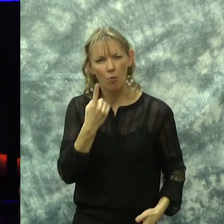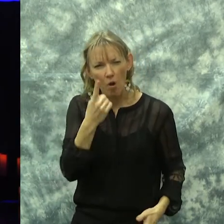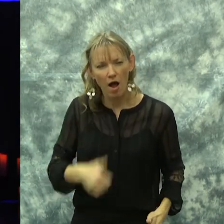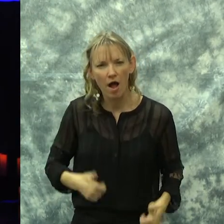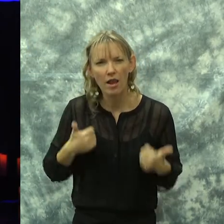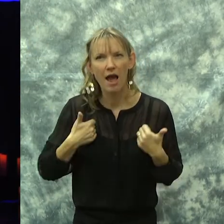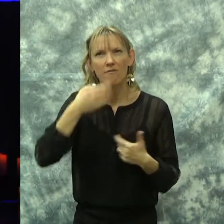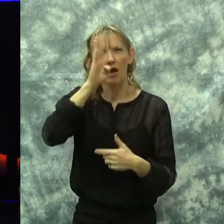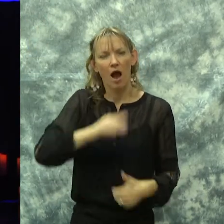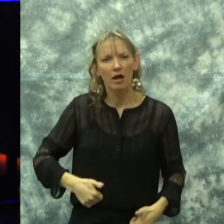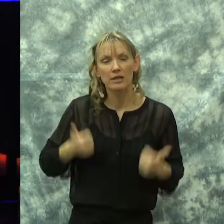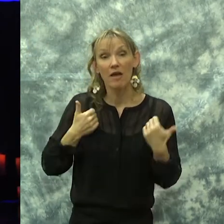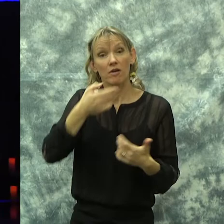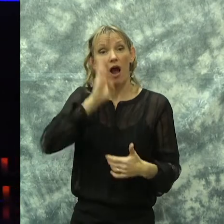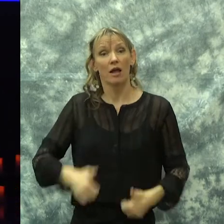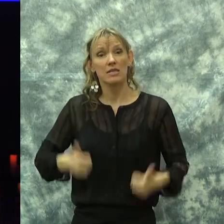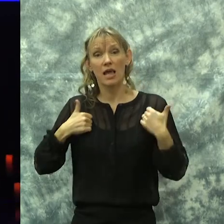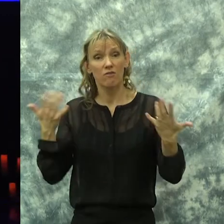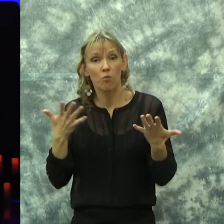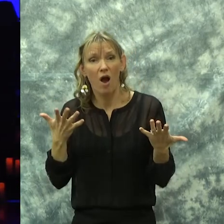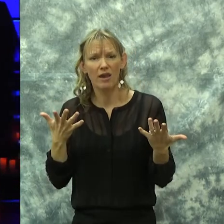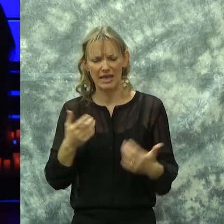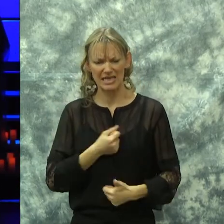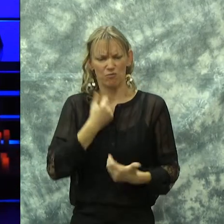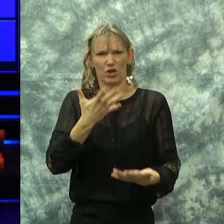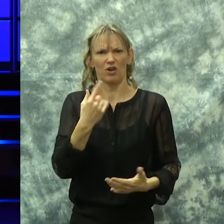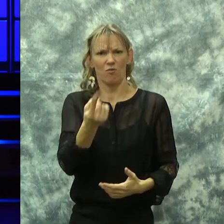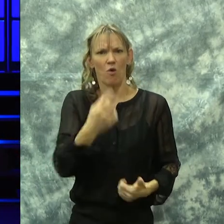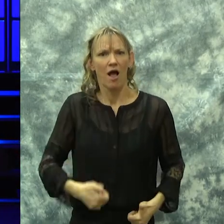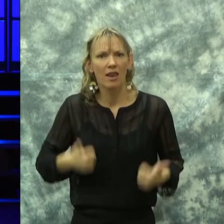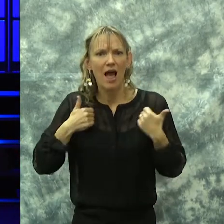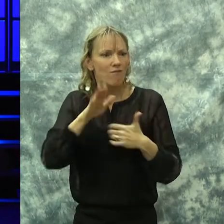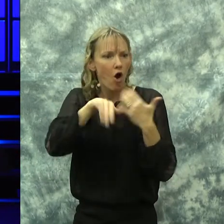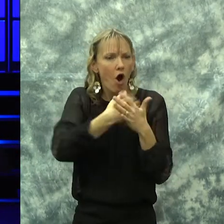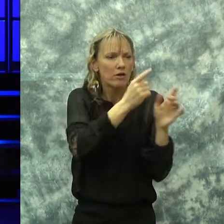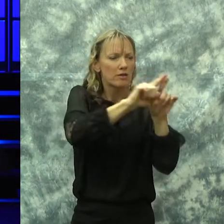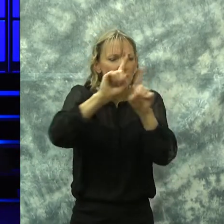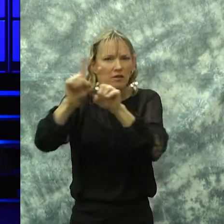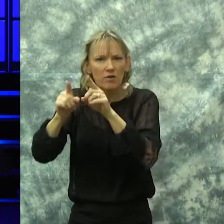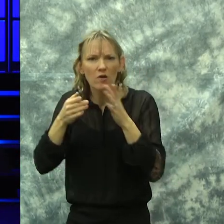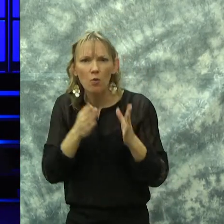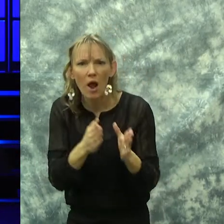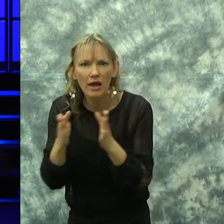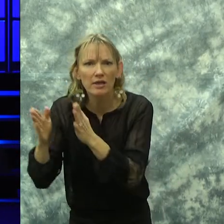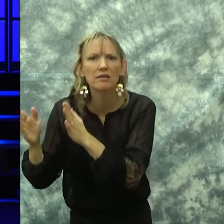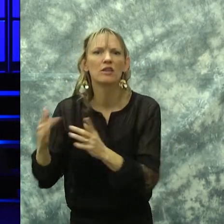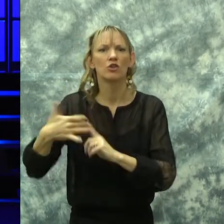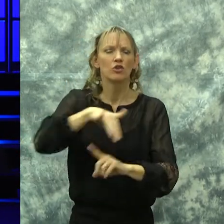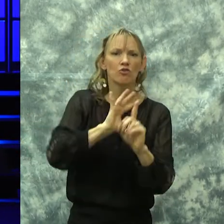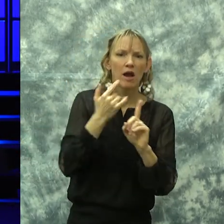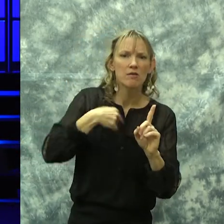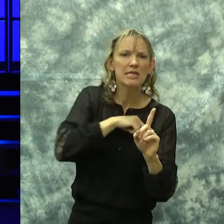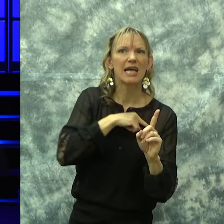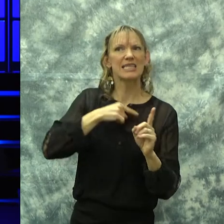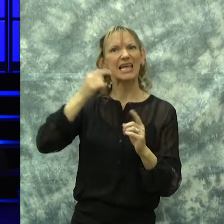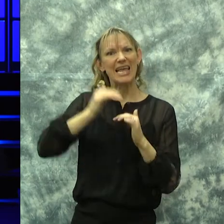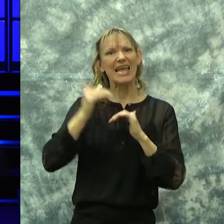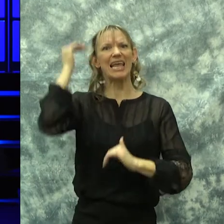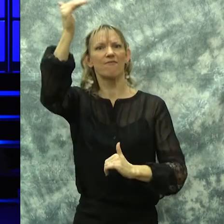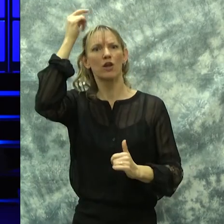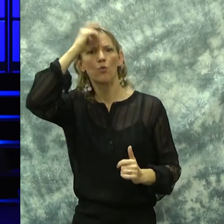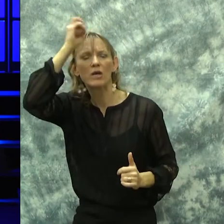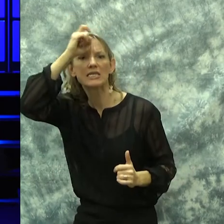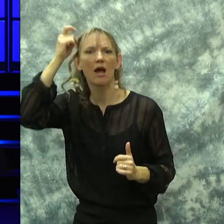God's life. What is God's life? It is the expression of this one life in all of its forms. It is a presence that surrounds us of infinite wisdom, infinite